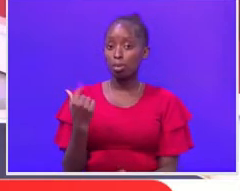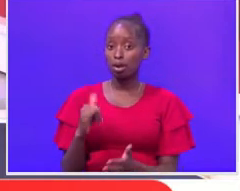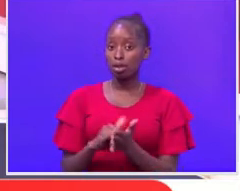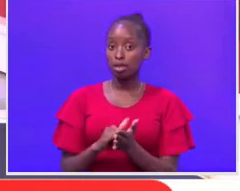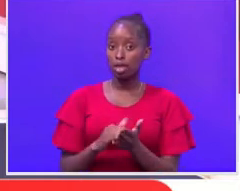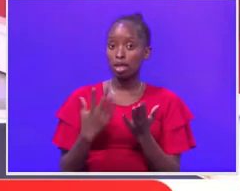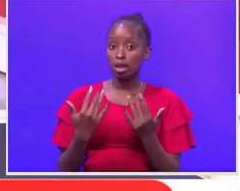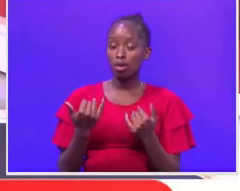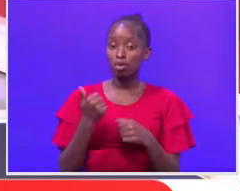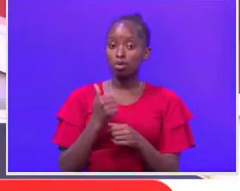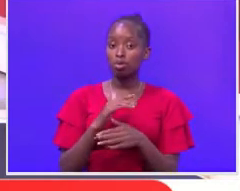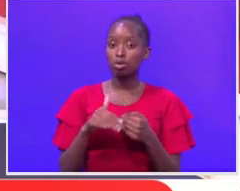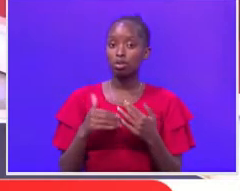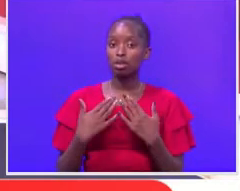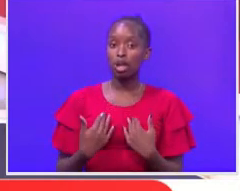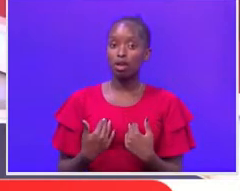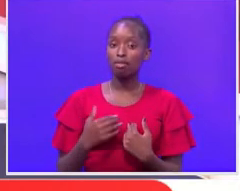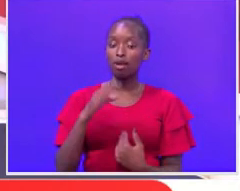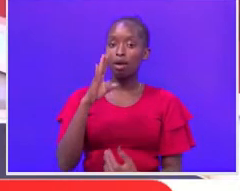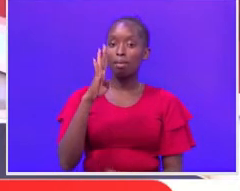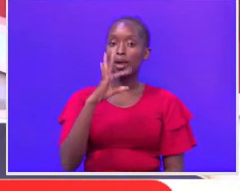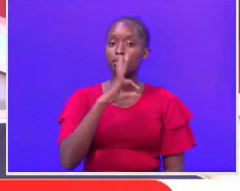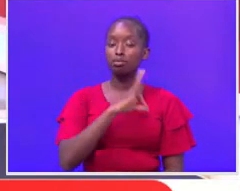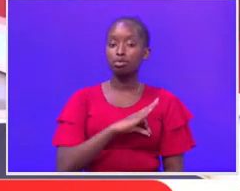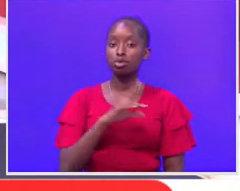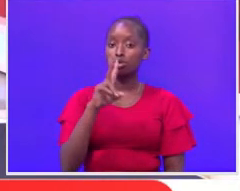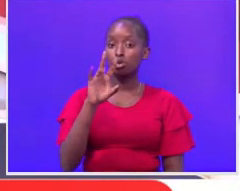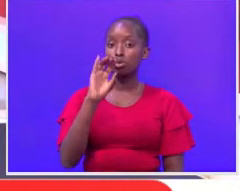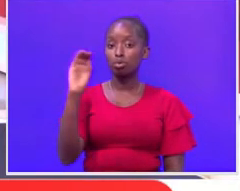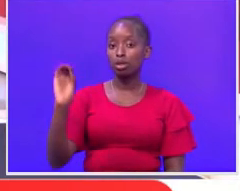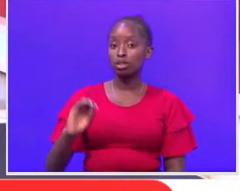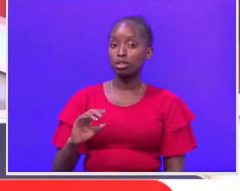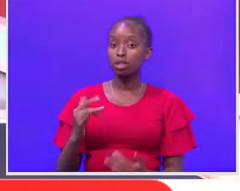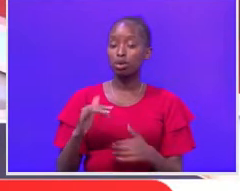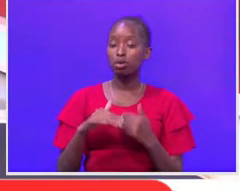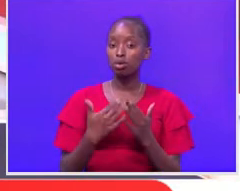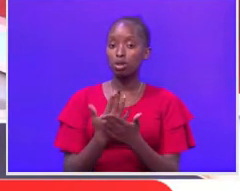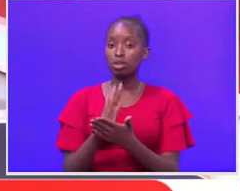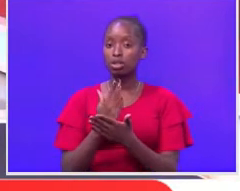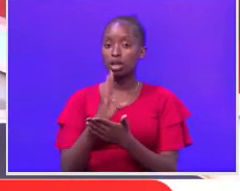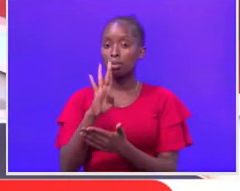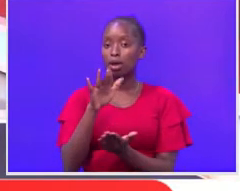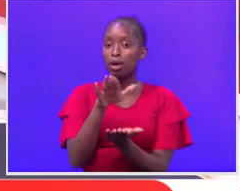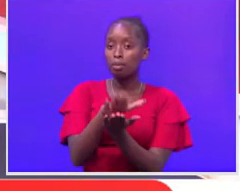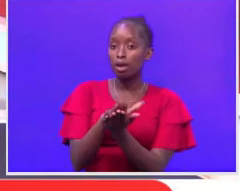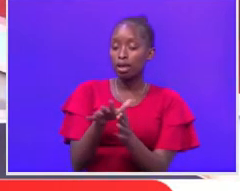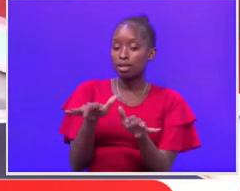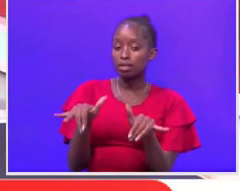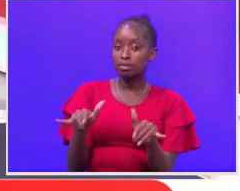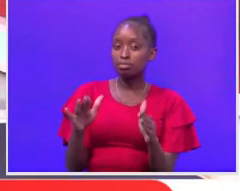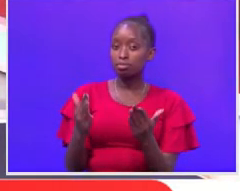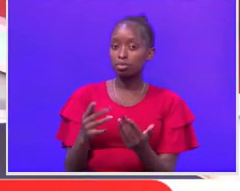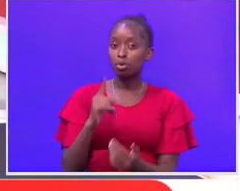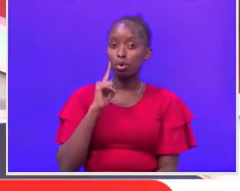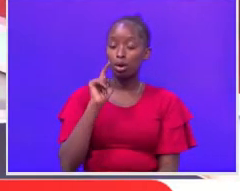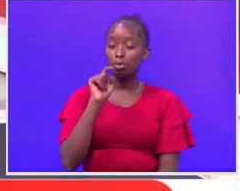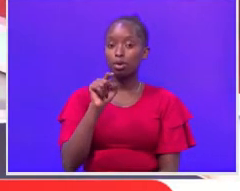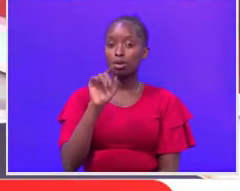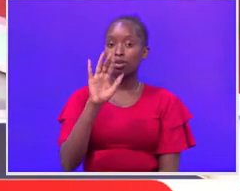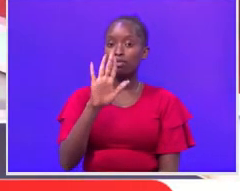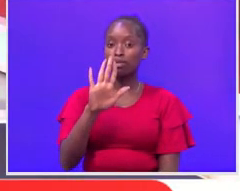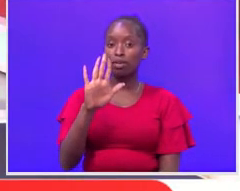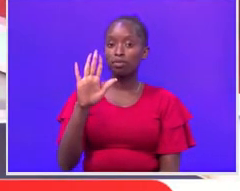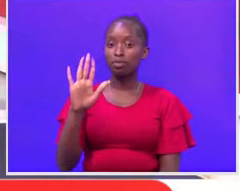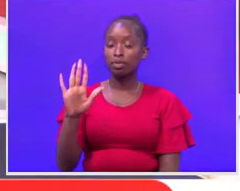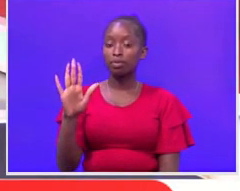its attribution to income by 2%. The dividends per share by the bank now stand at